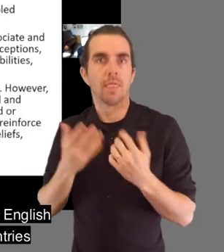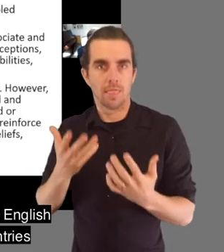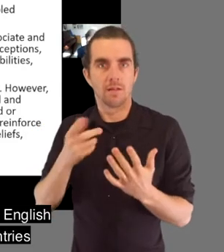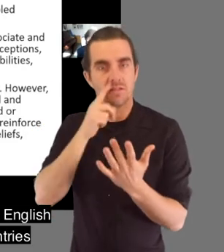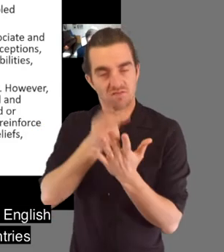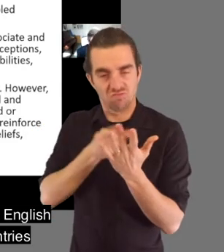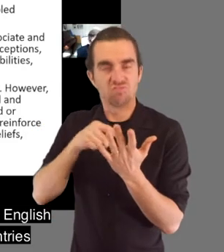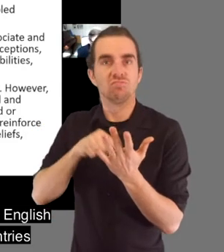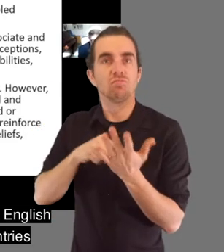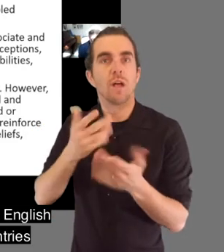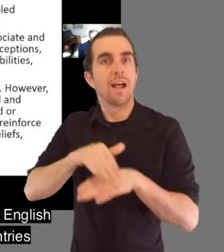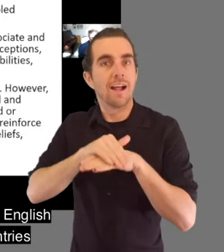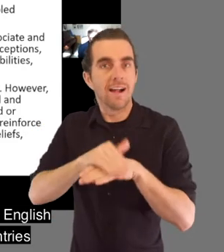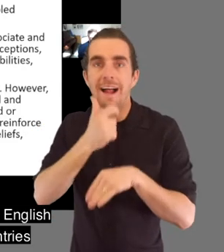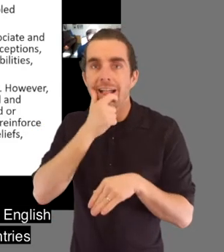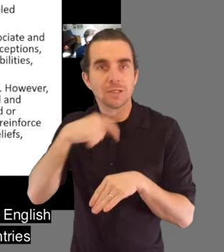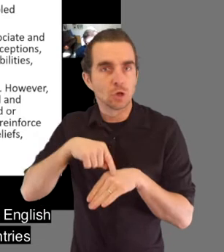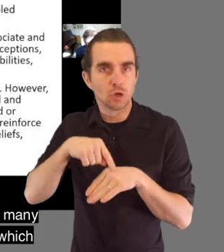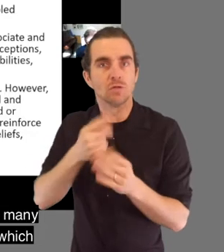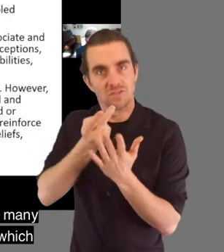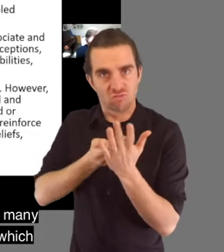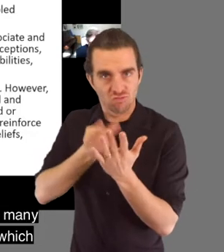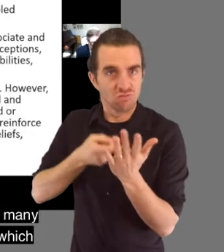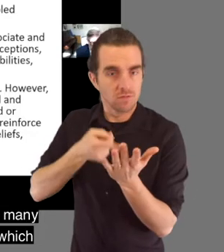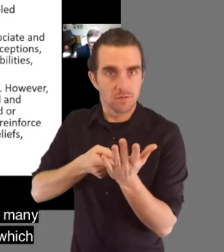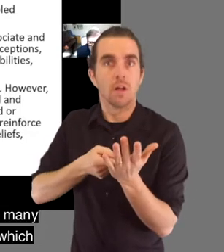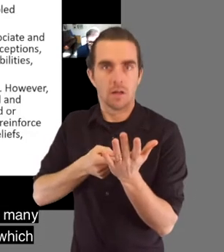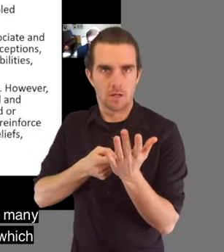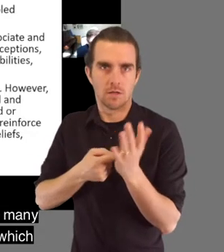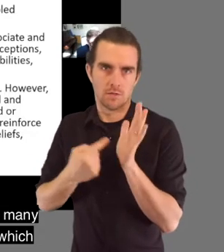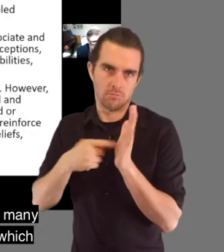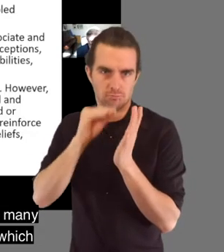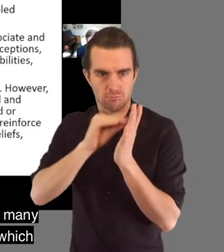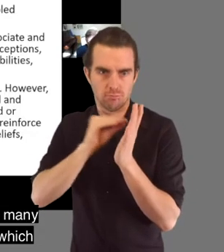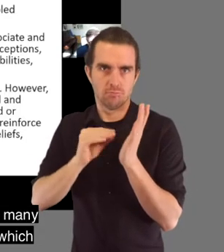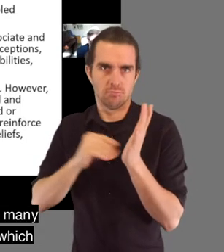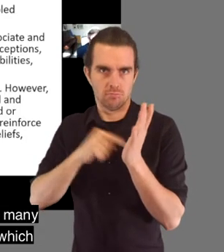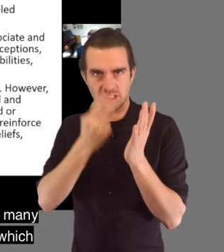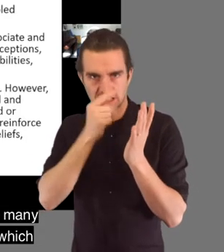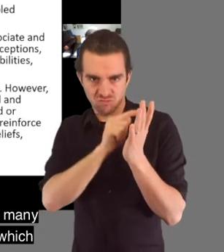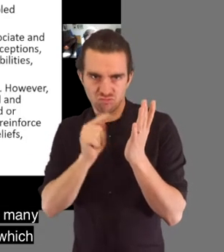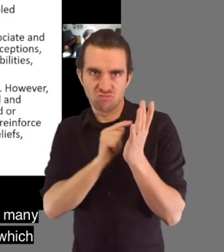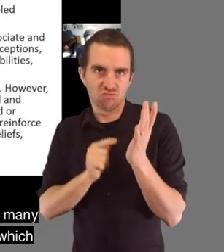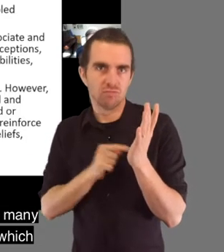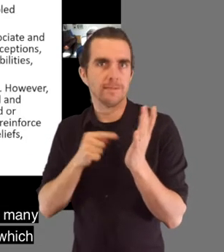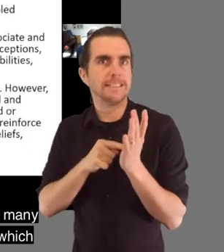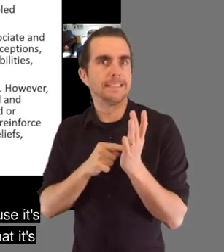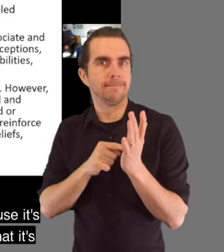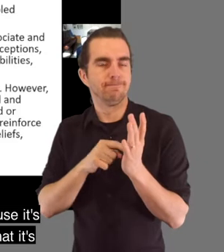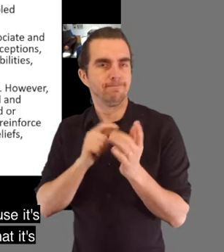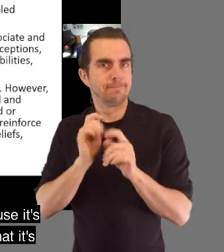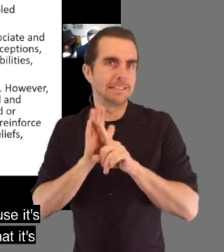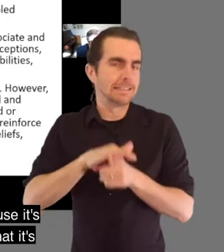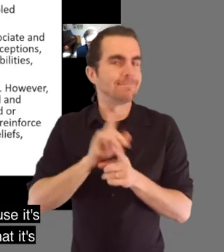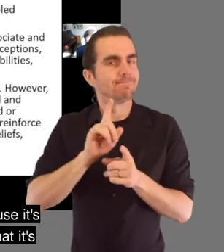is English literature, for instance. Most countries teach English literature. There are many stereotypes in English literature which need to